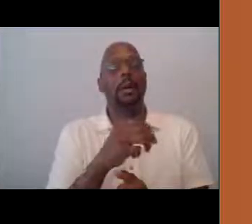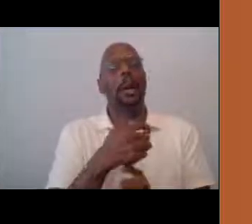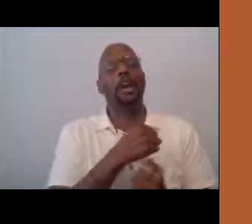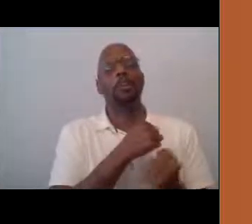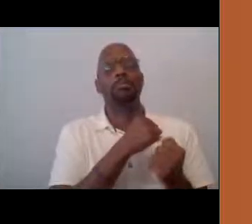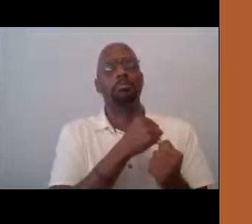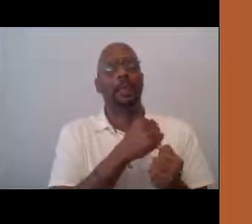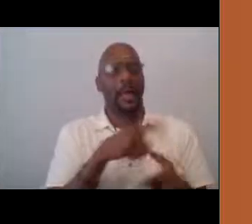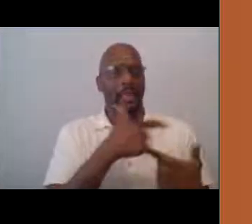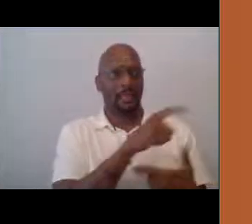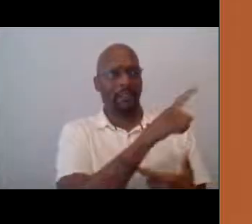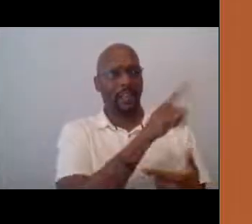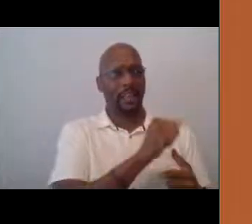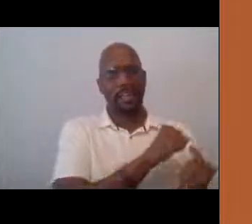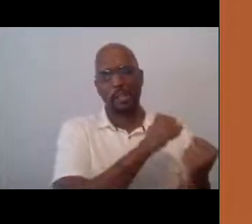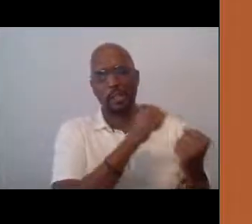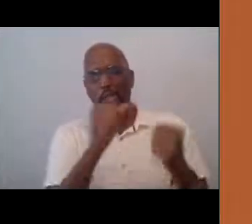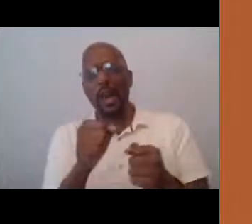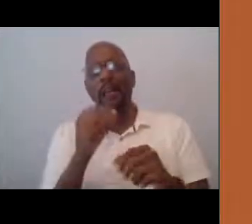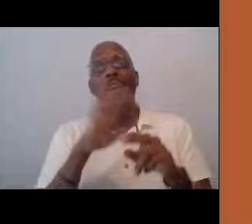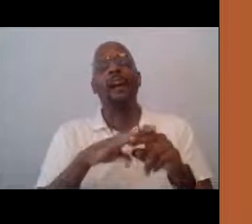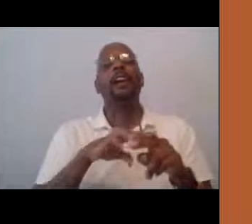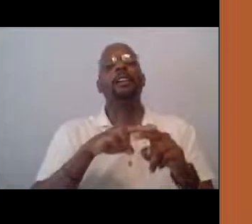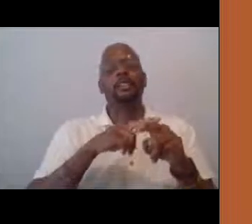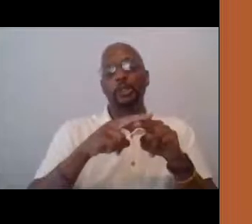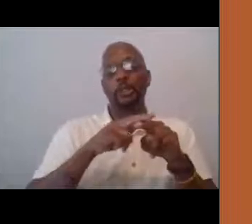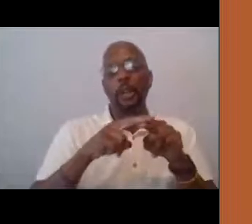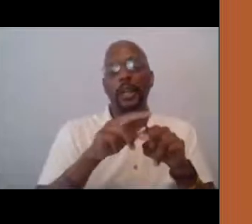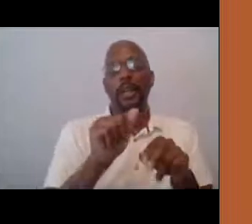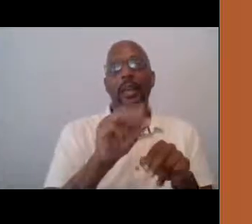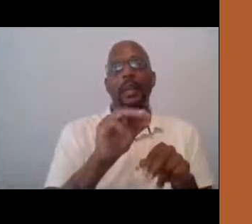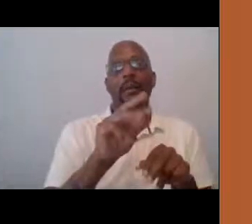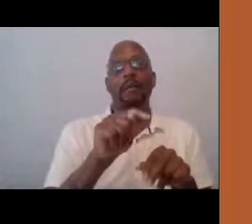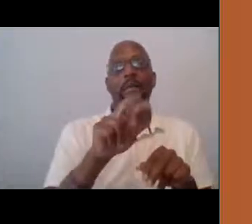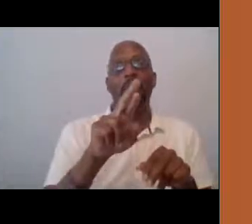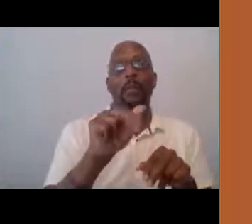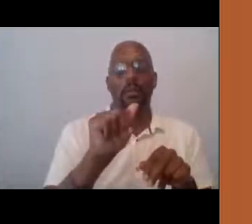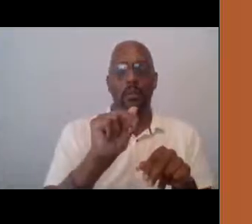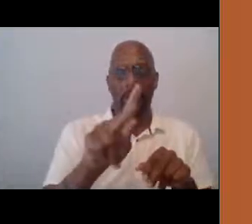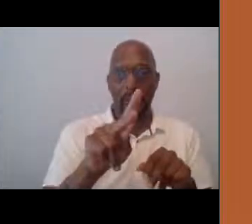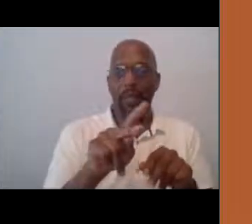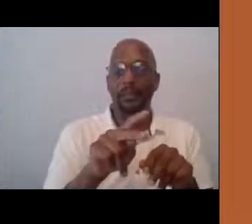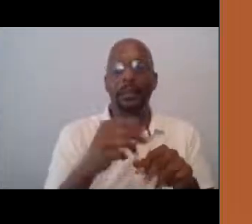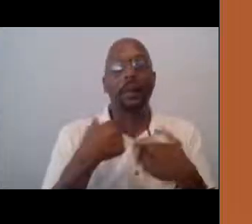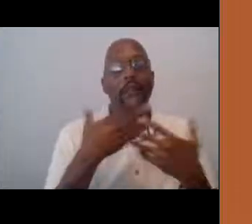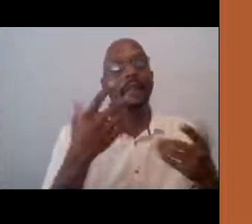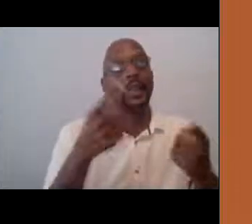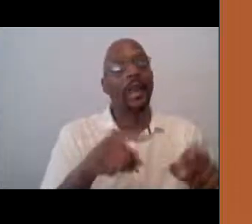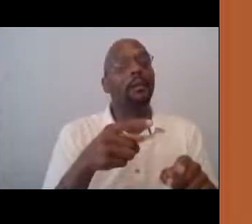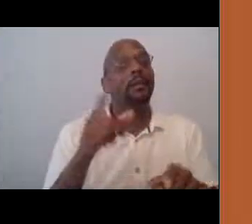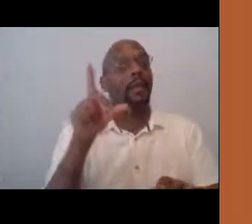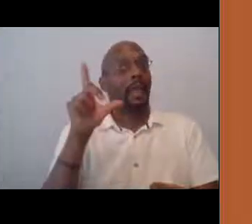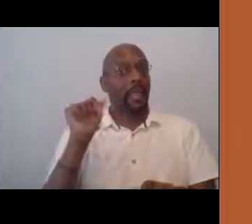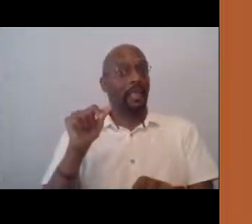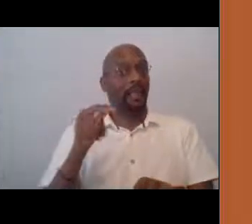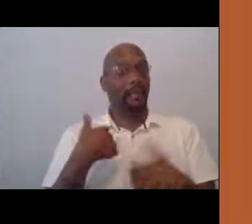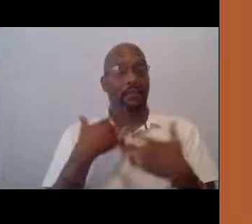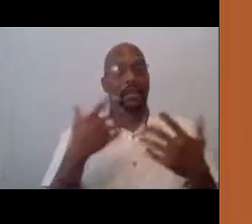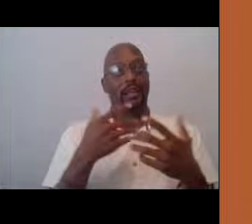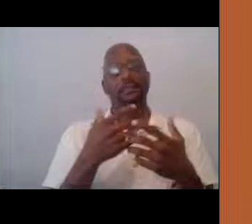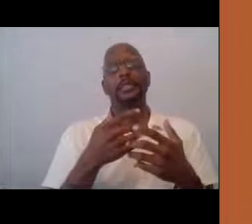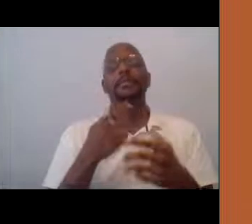Angeles this morning on Amtrak, and we kind of have some stuff going on down there right now that was on my mind as I was traveling up. And